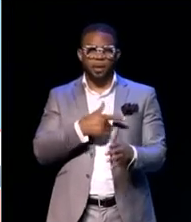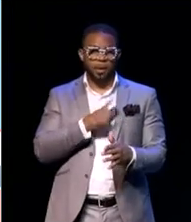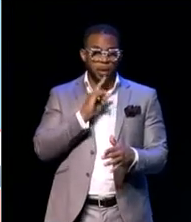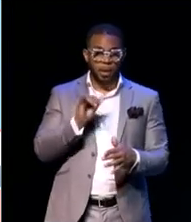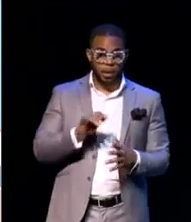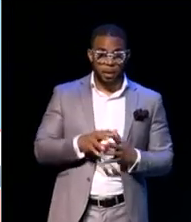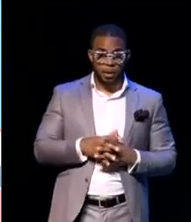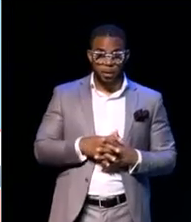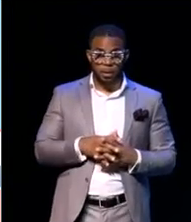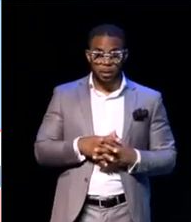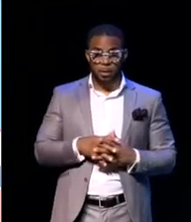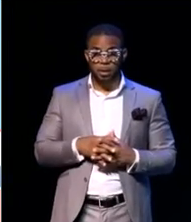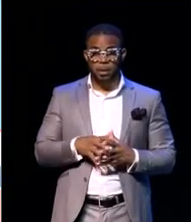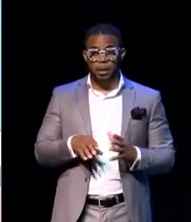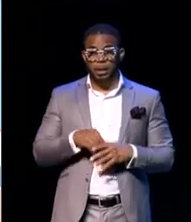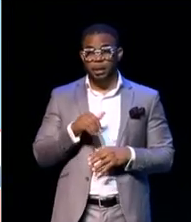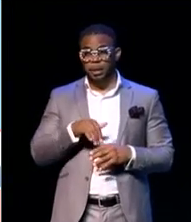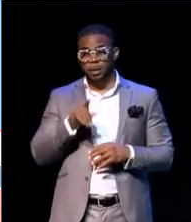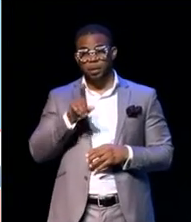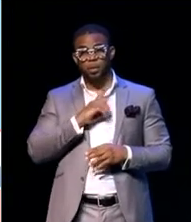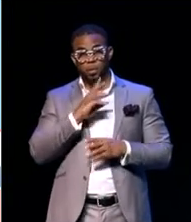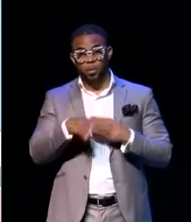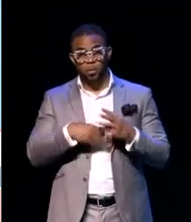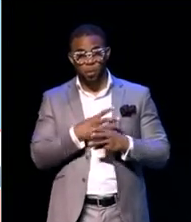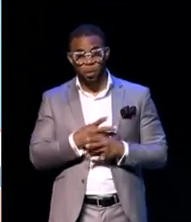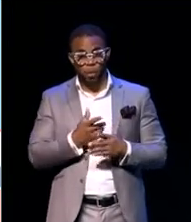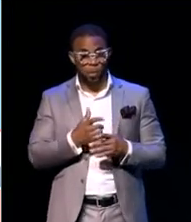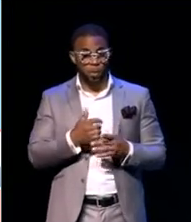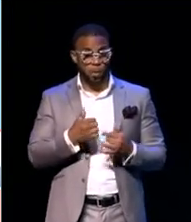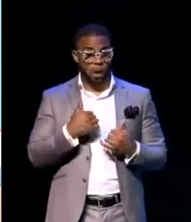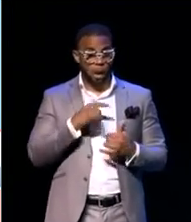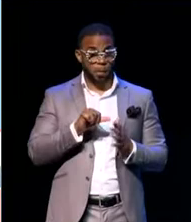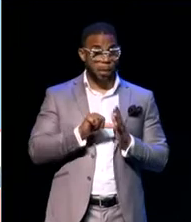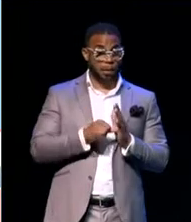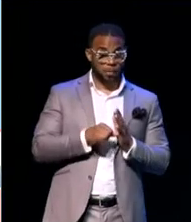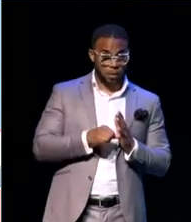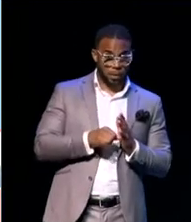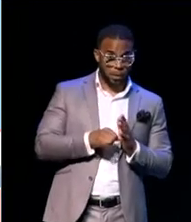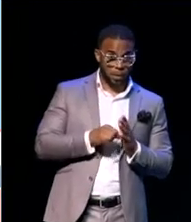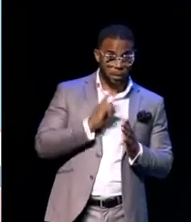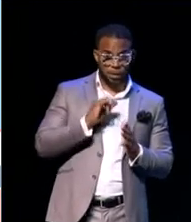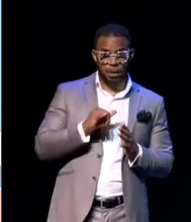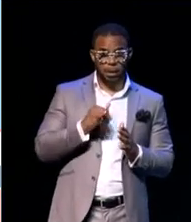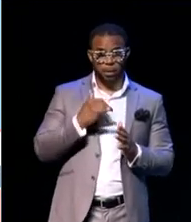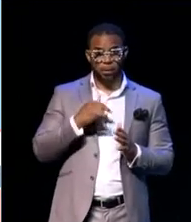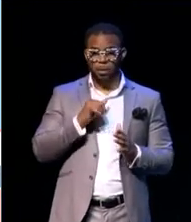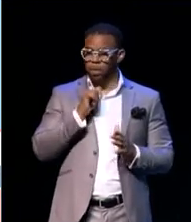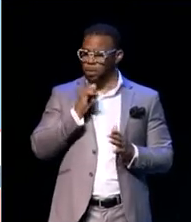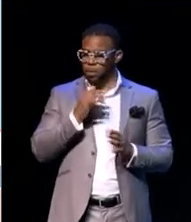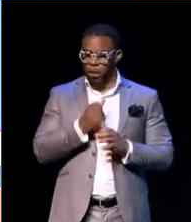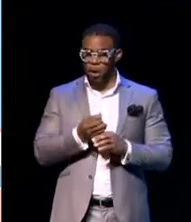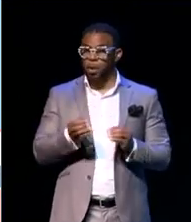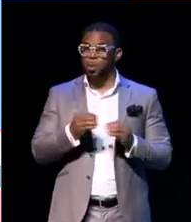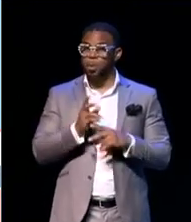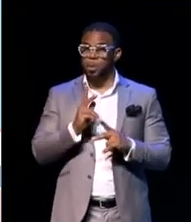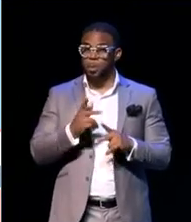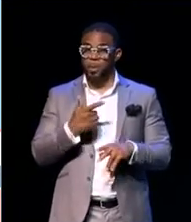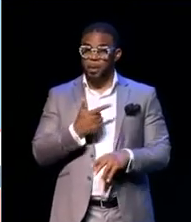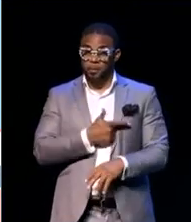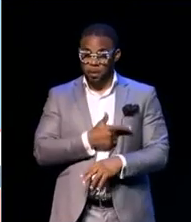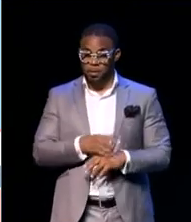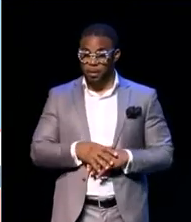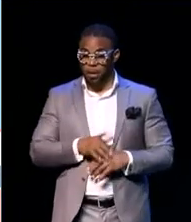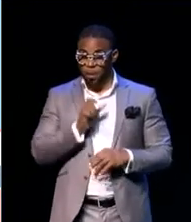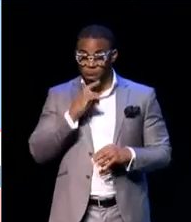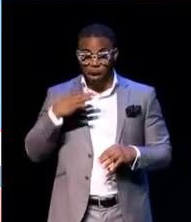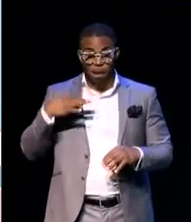are like out in the real world. What I will emphasize is that if we don't get more people vaccinated